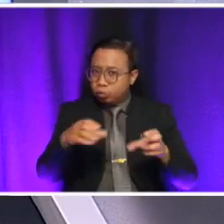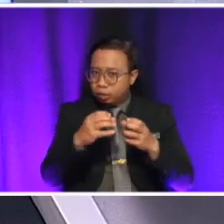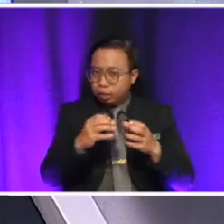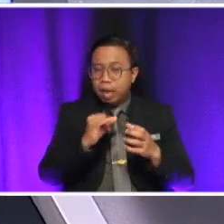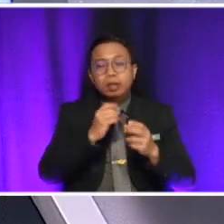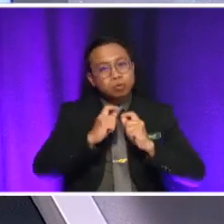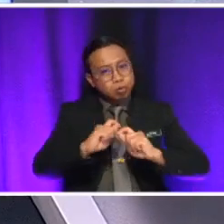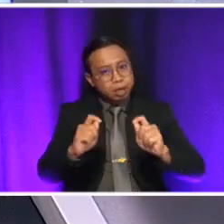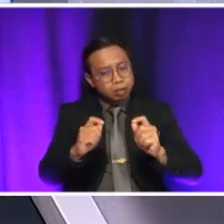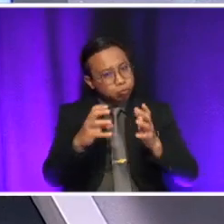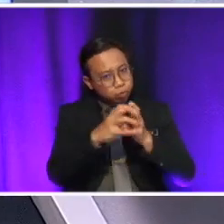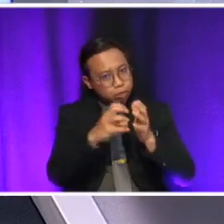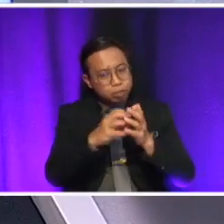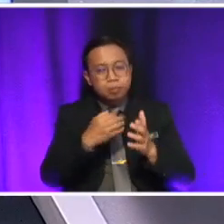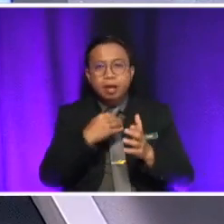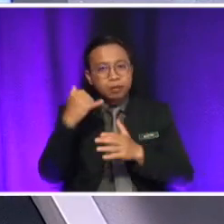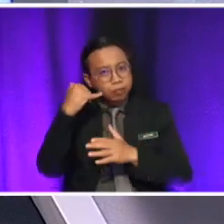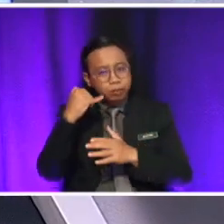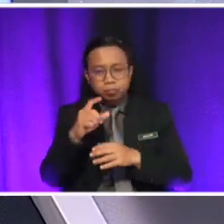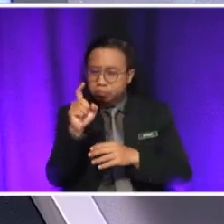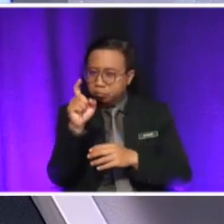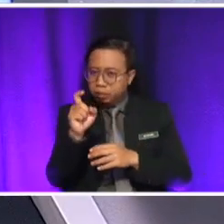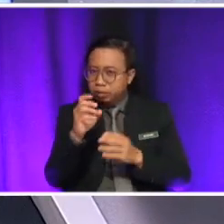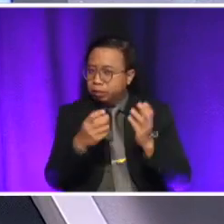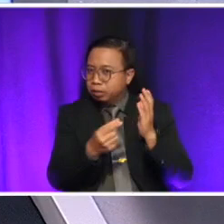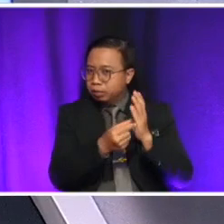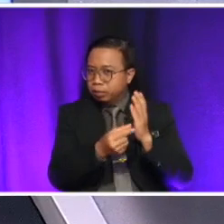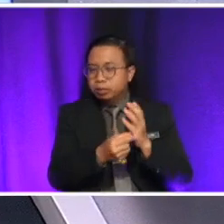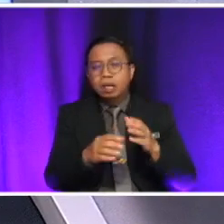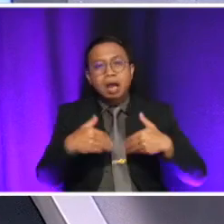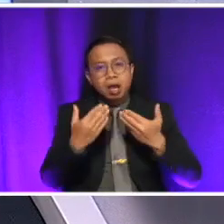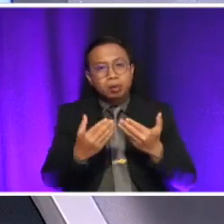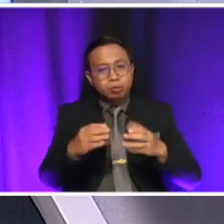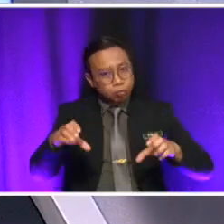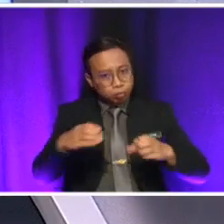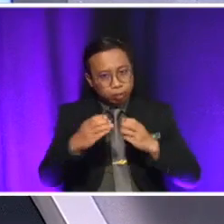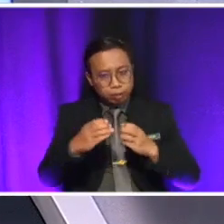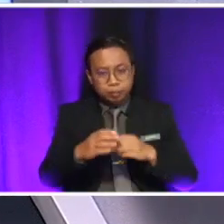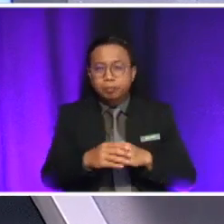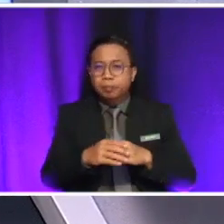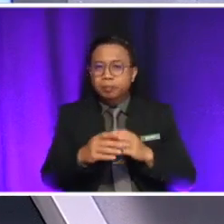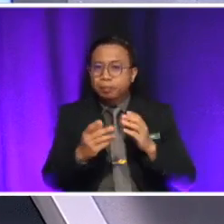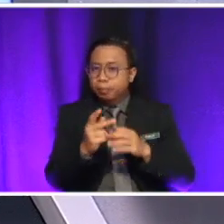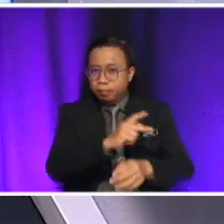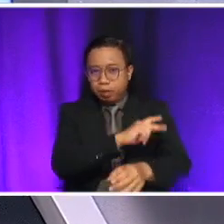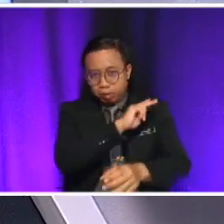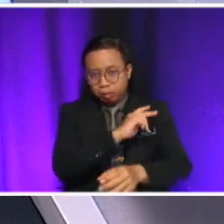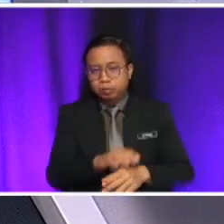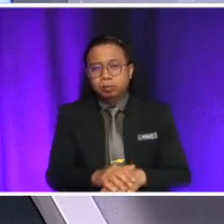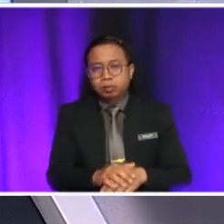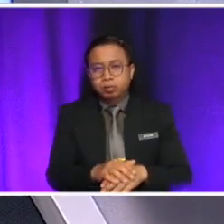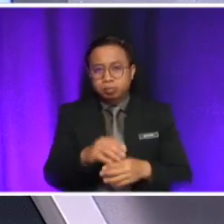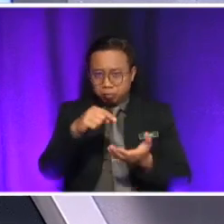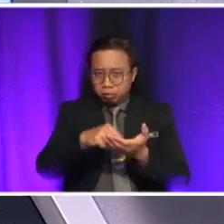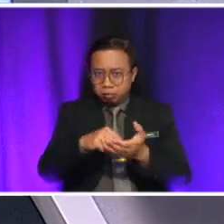charge my phone because my battery died. So I'm gonna use this ball to create power. Are you sure this is the